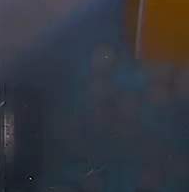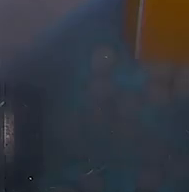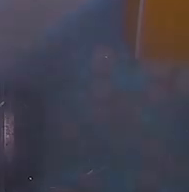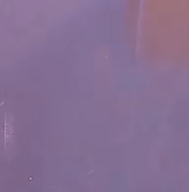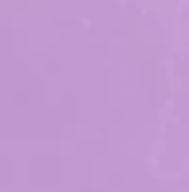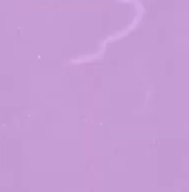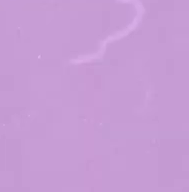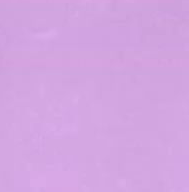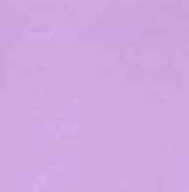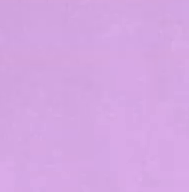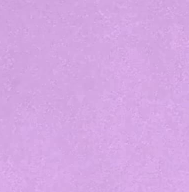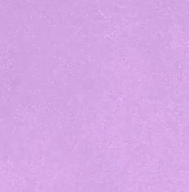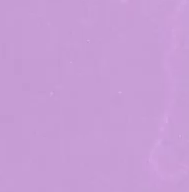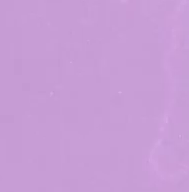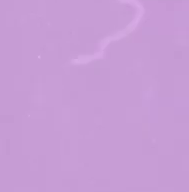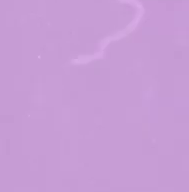my...